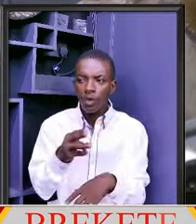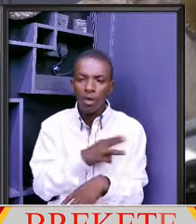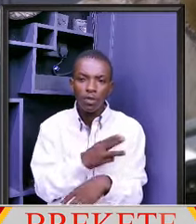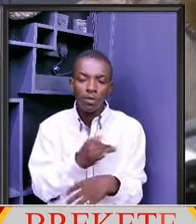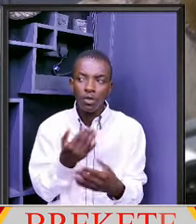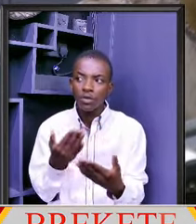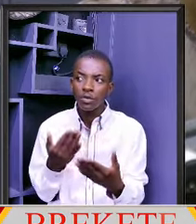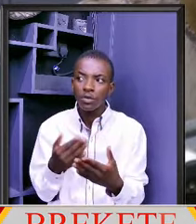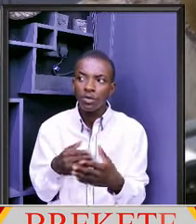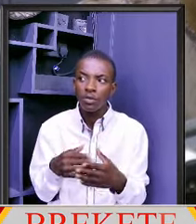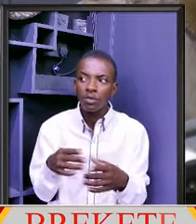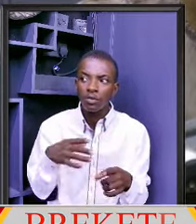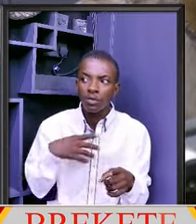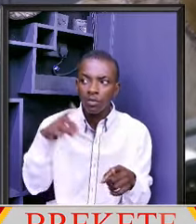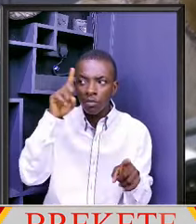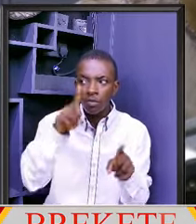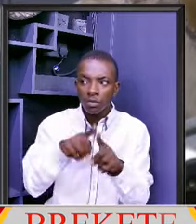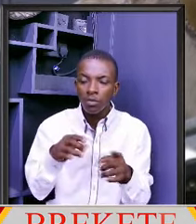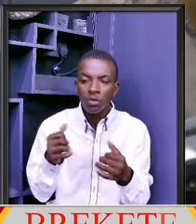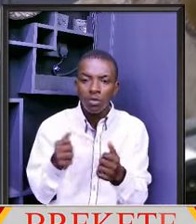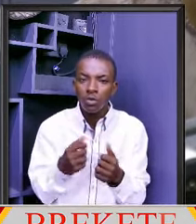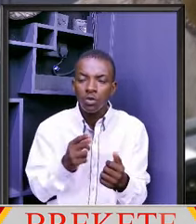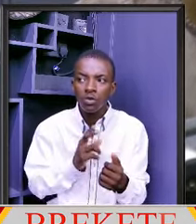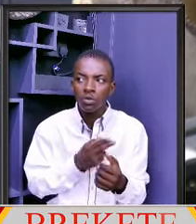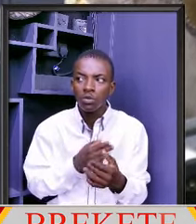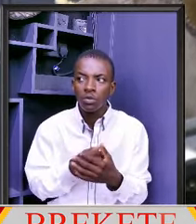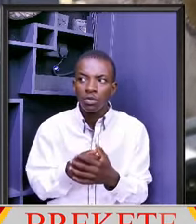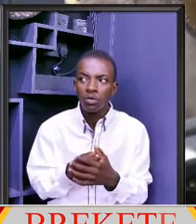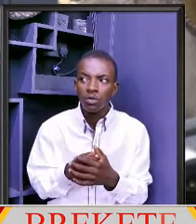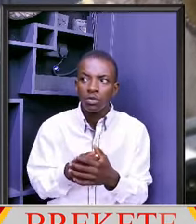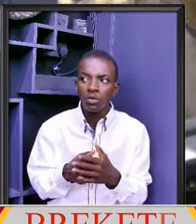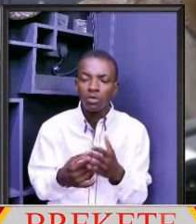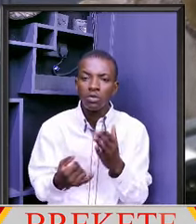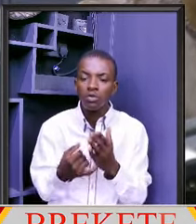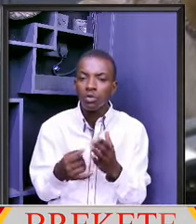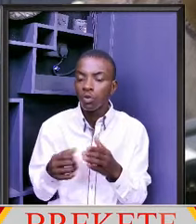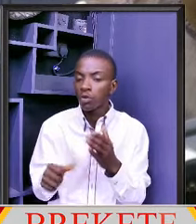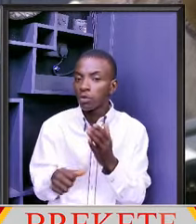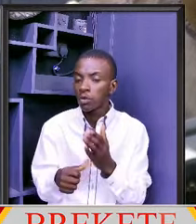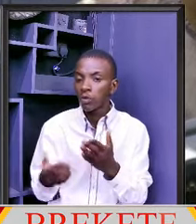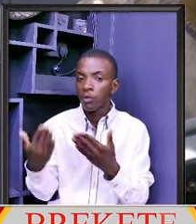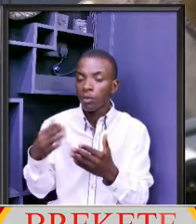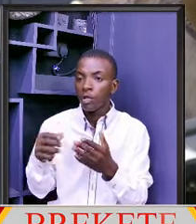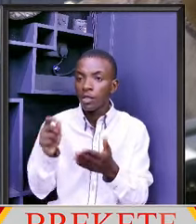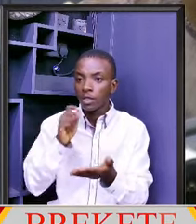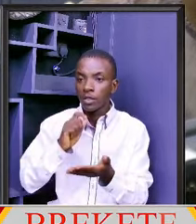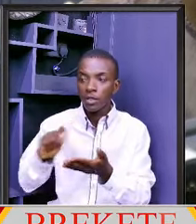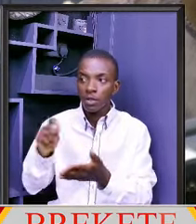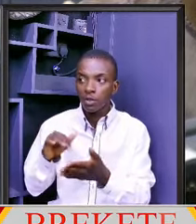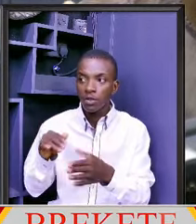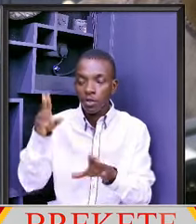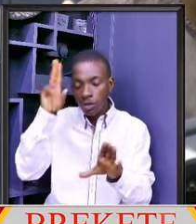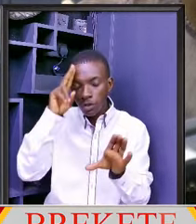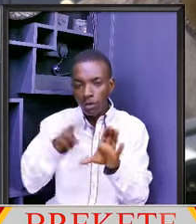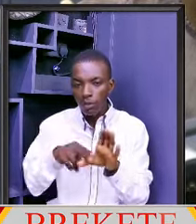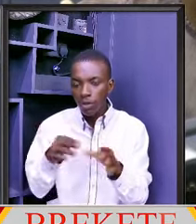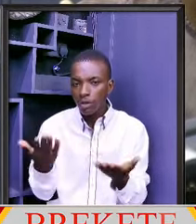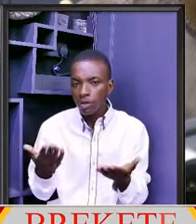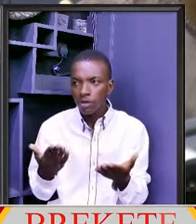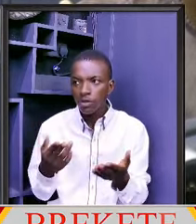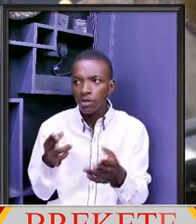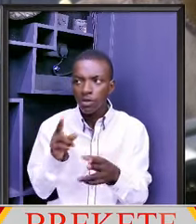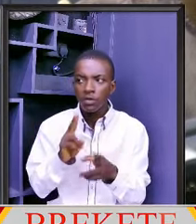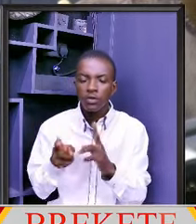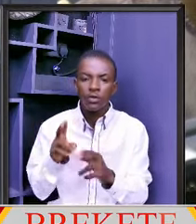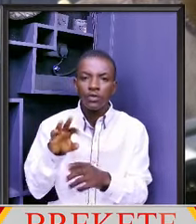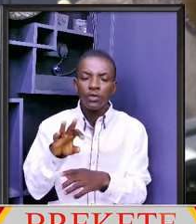If you go, your brother live with us, Oman Dave. Mm. Edaya Gino Asino, mm-hmm, he was former secretary. I was chairman of the estate, phase 3 and phase